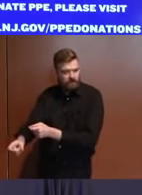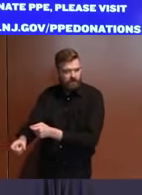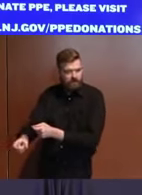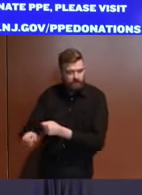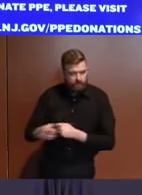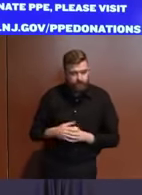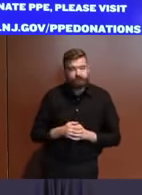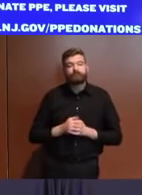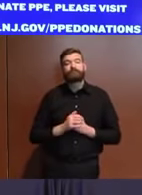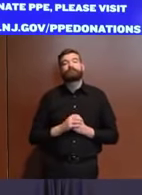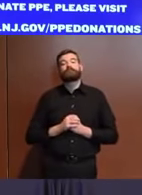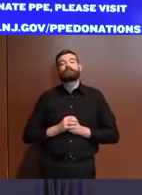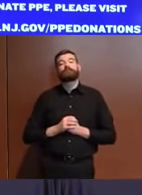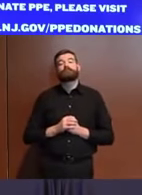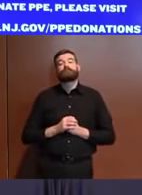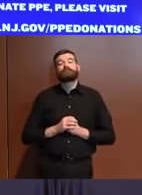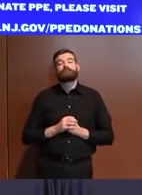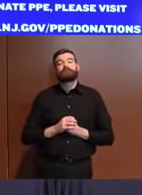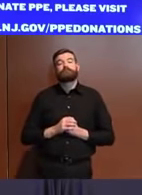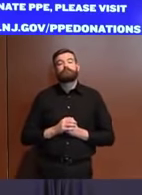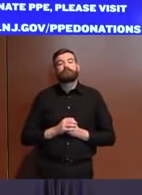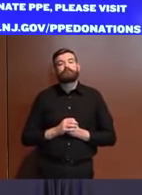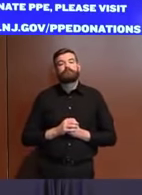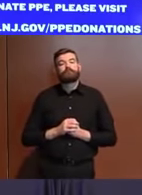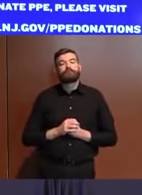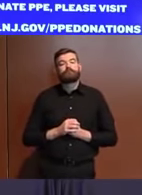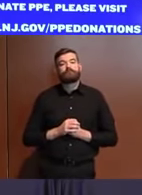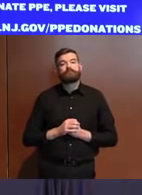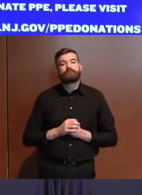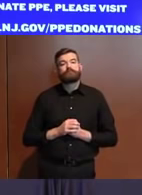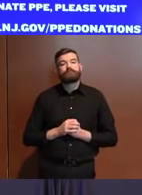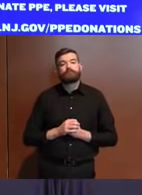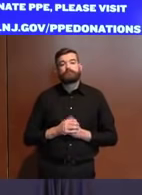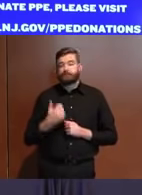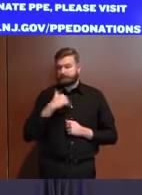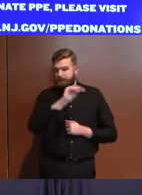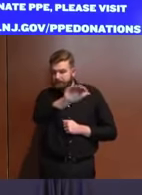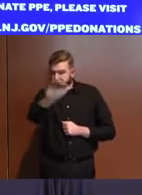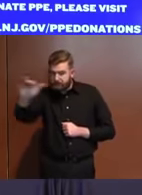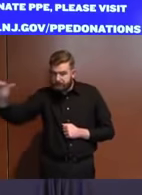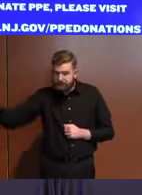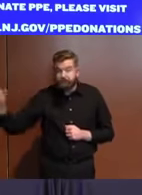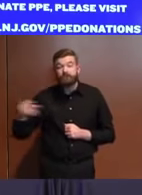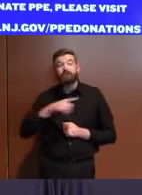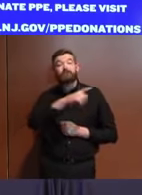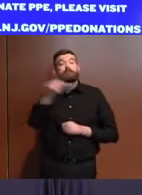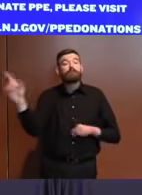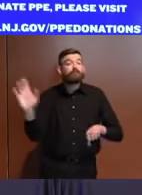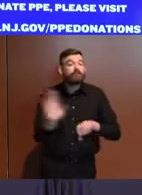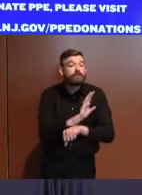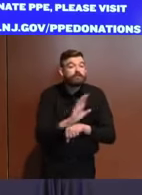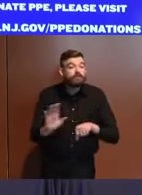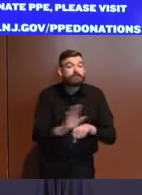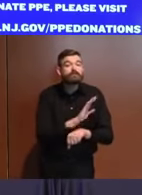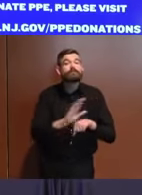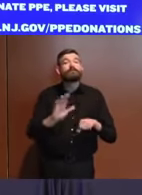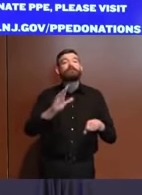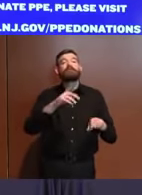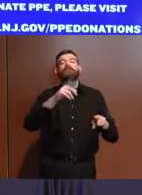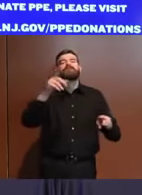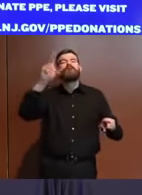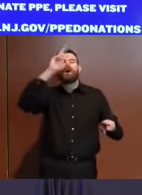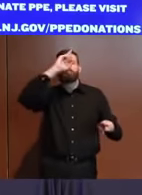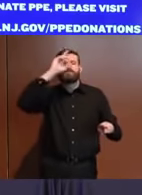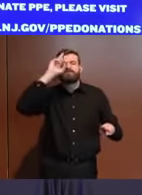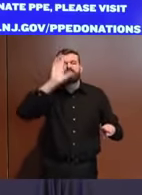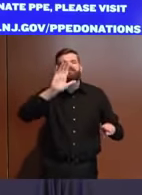covid19.nj.gov/PPE donations. And a reminder to all businesses and non-hospital healthcare facilities in